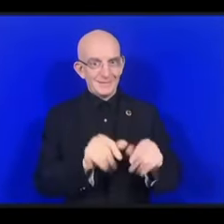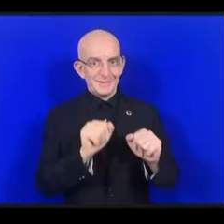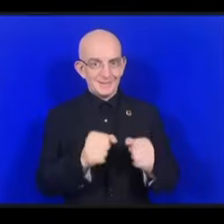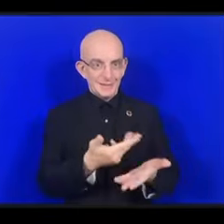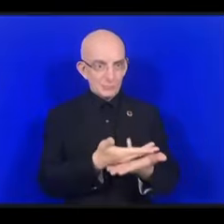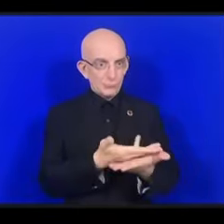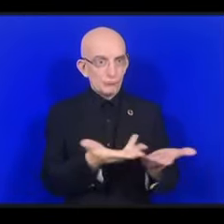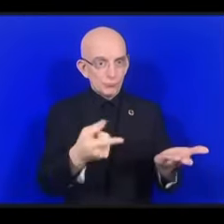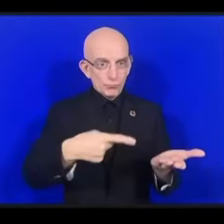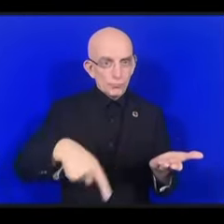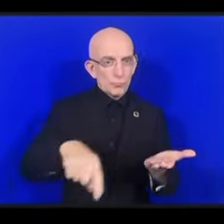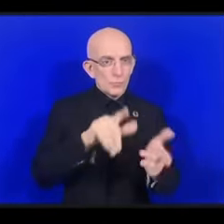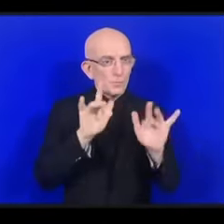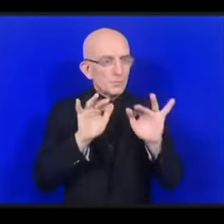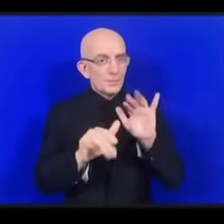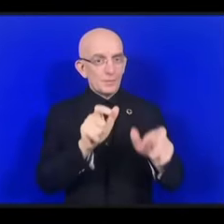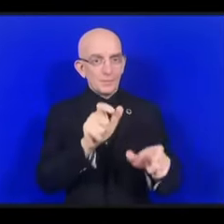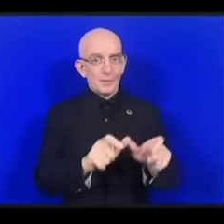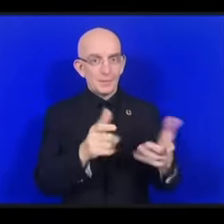much.